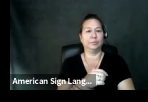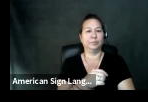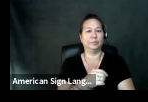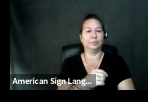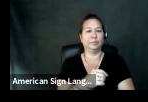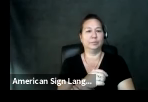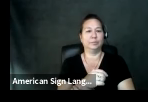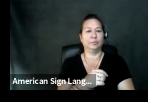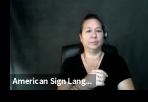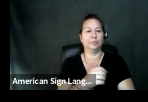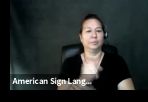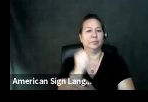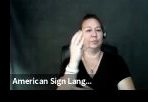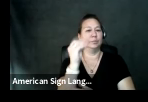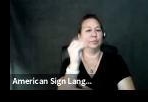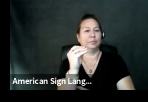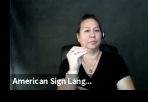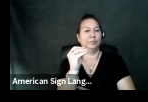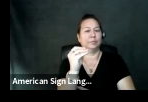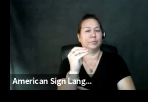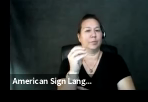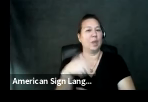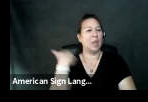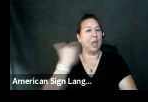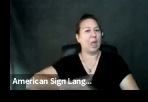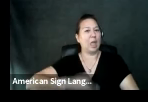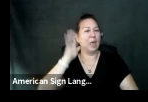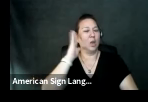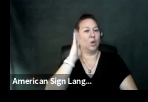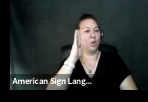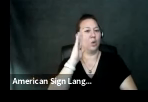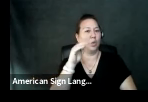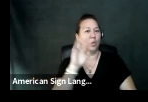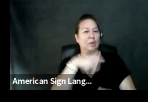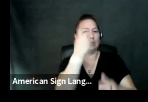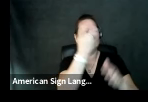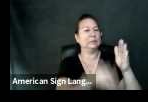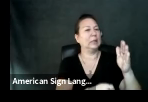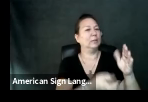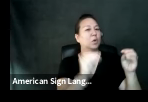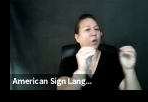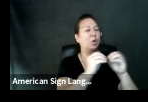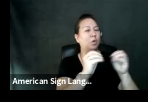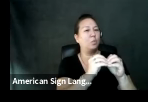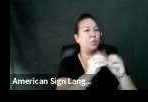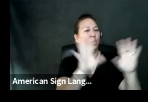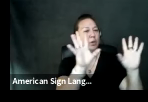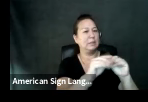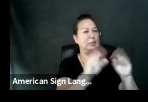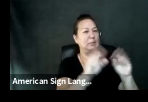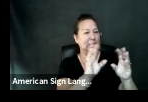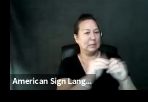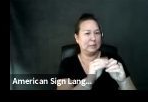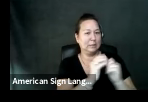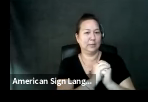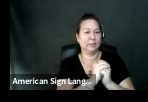All right, so I'm going to be going over a little more and diving into the actual IEP meeting. And